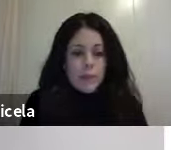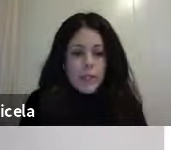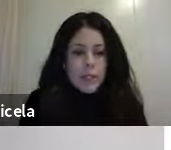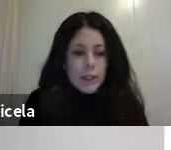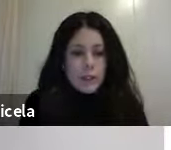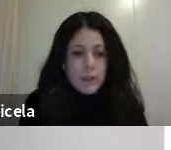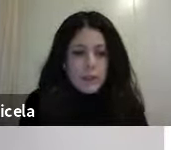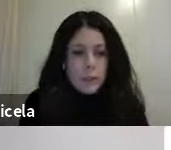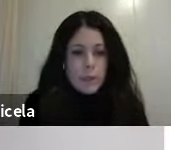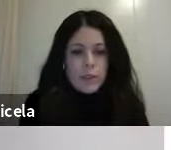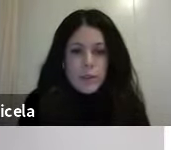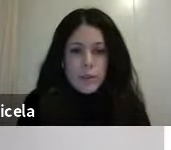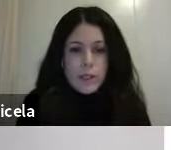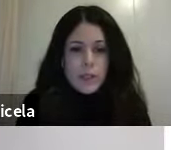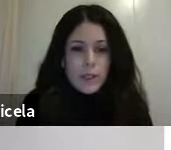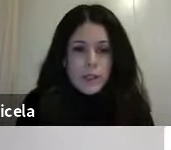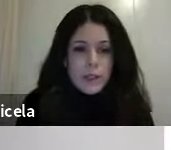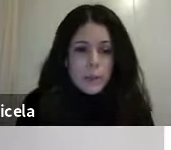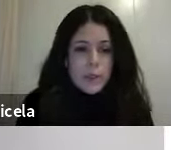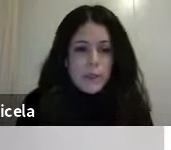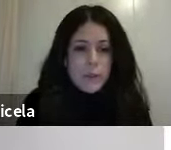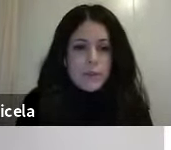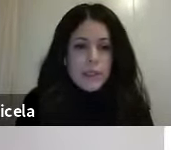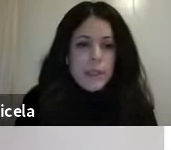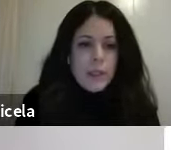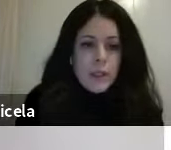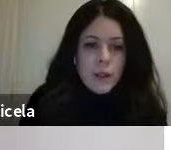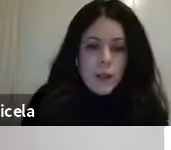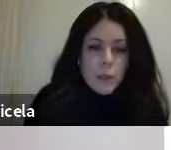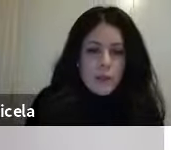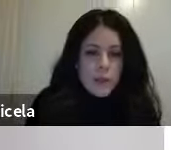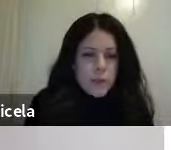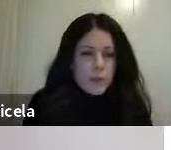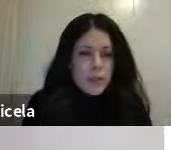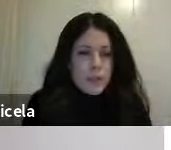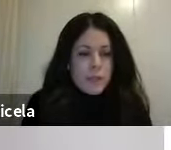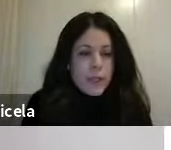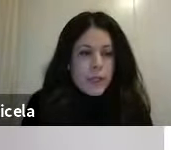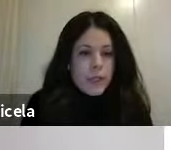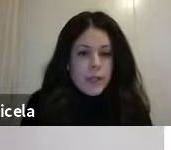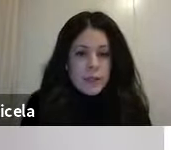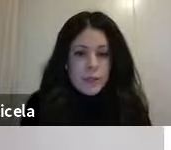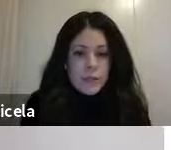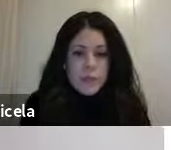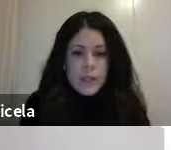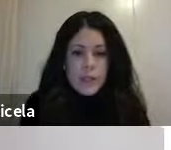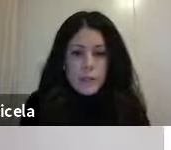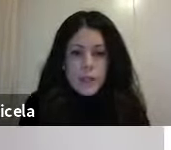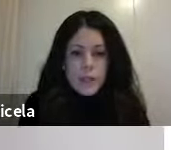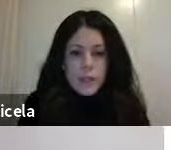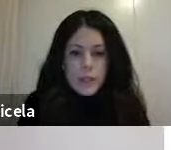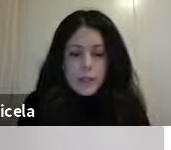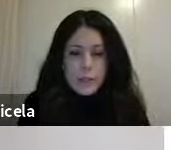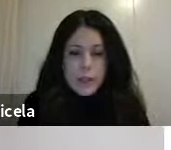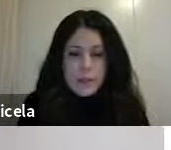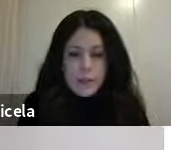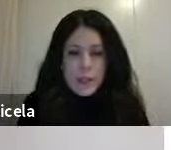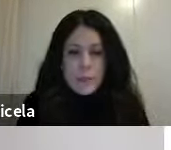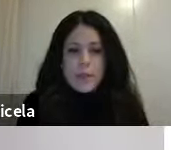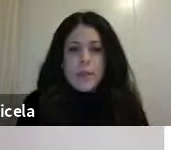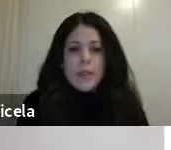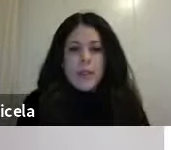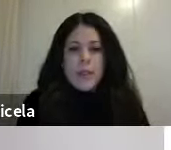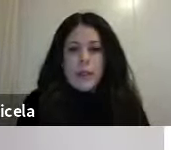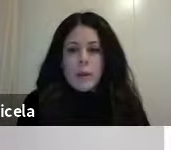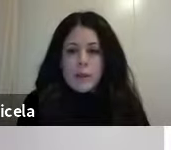about you, it's about protecting your family too. And I believe that was a comment that was raised by the committee